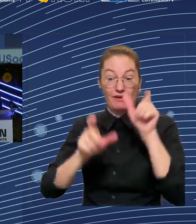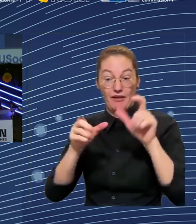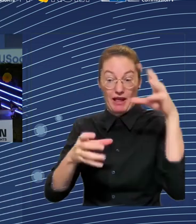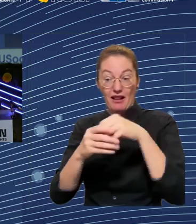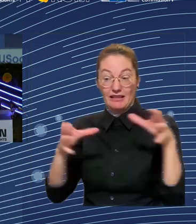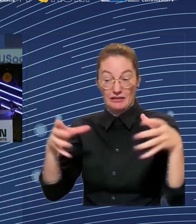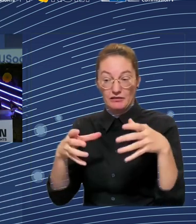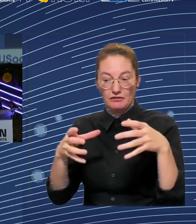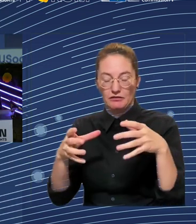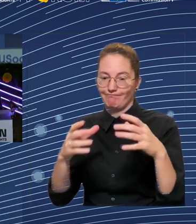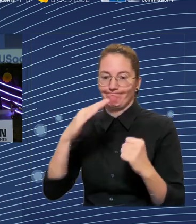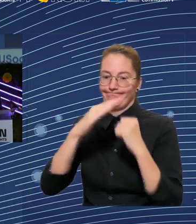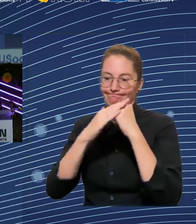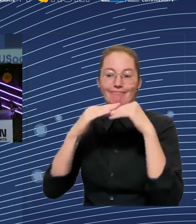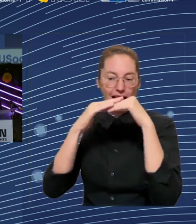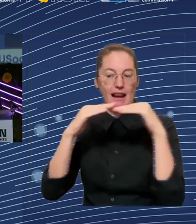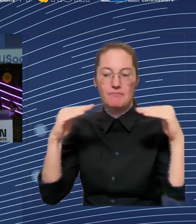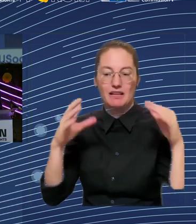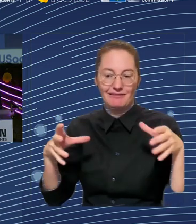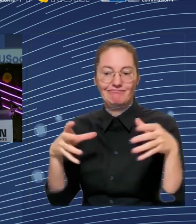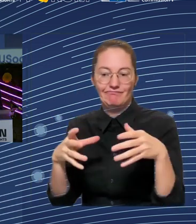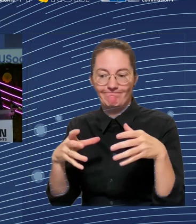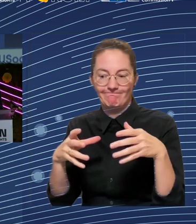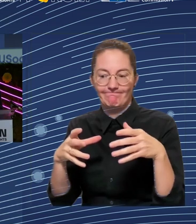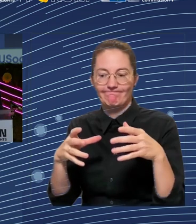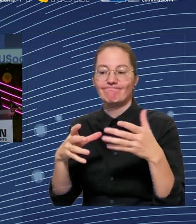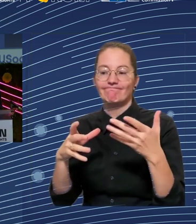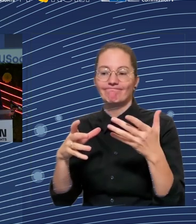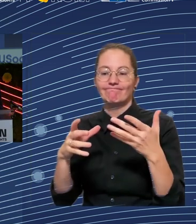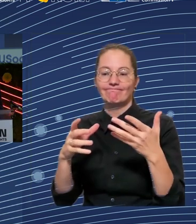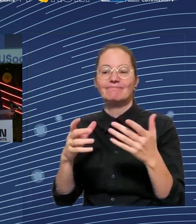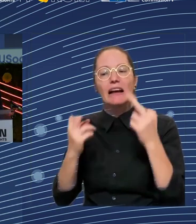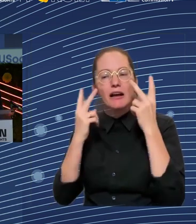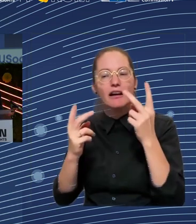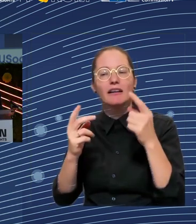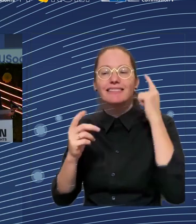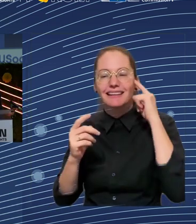as male or female. And these stereotypes take hold very early on